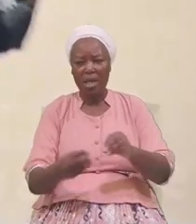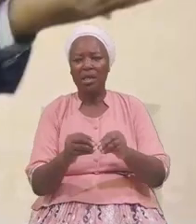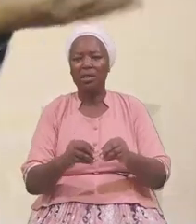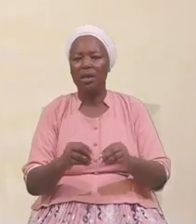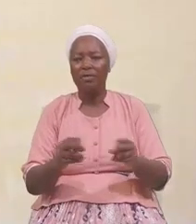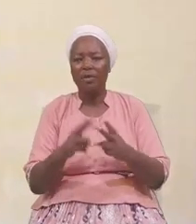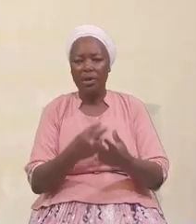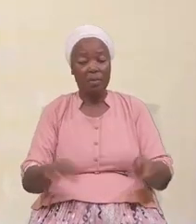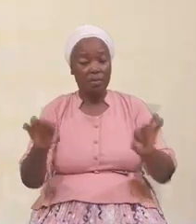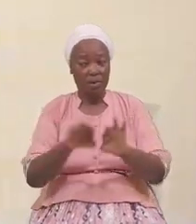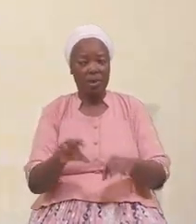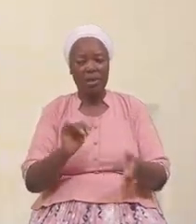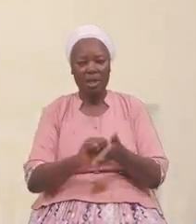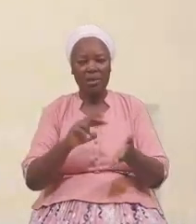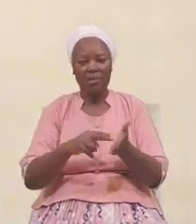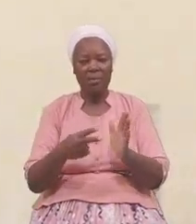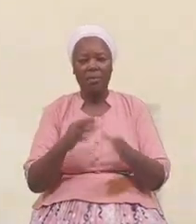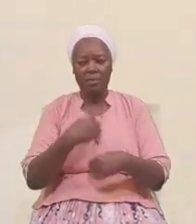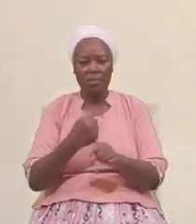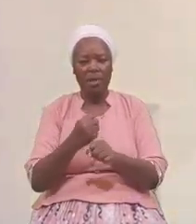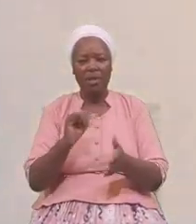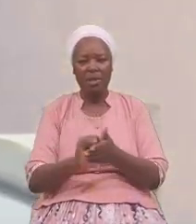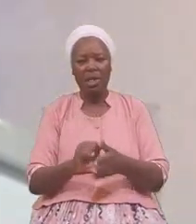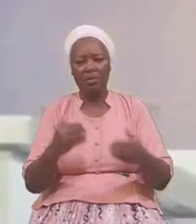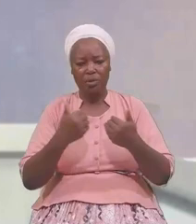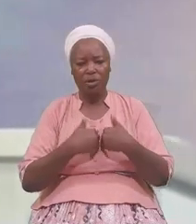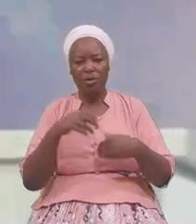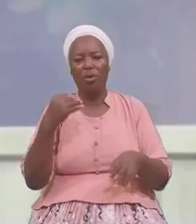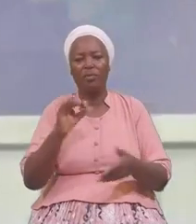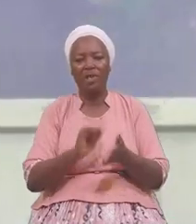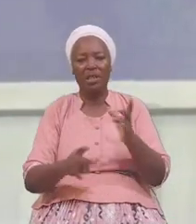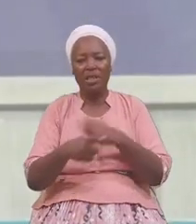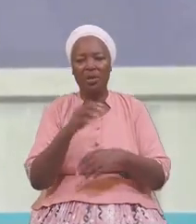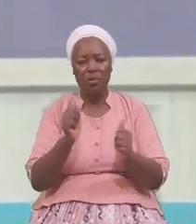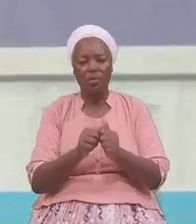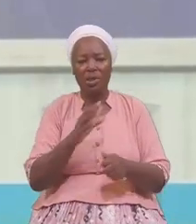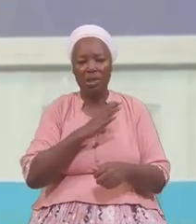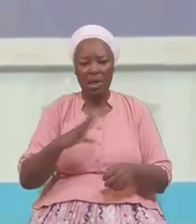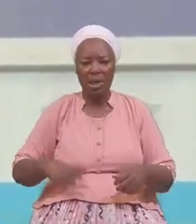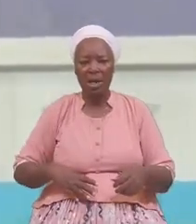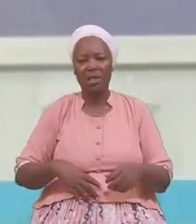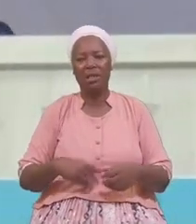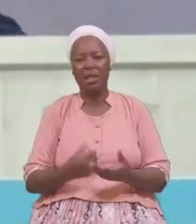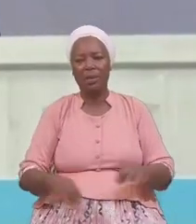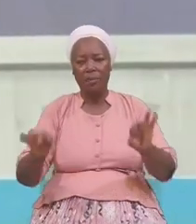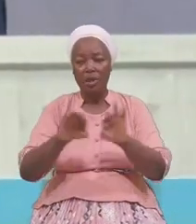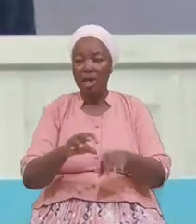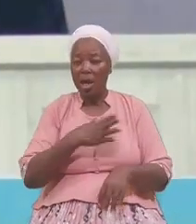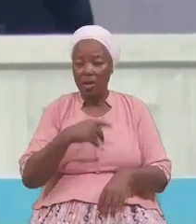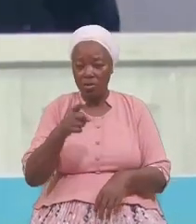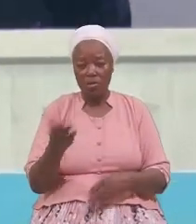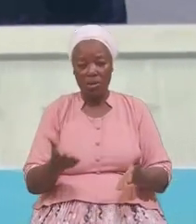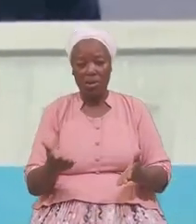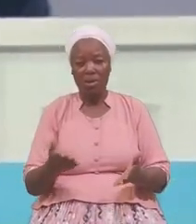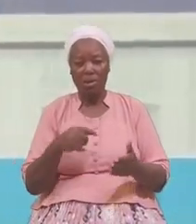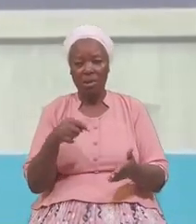That makes the procession of that day with Christ meaningful. And you there tonight, it's